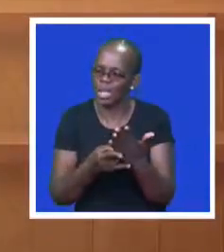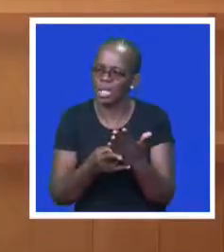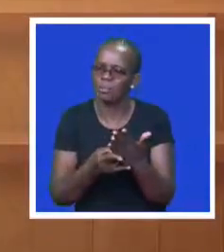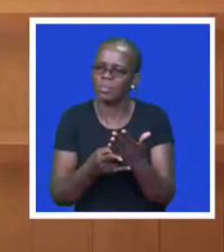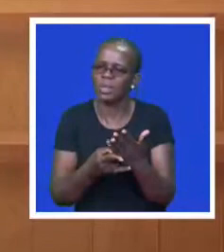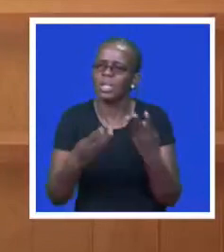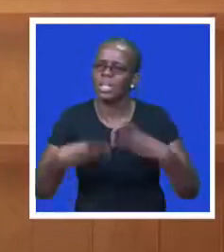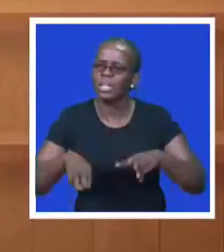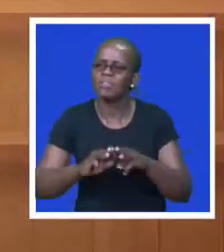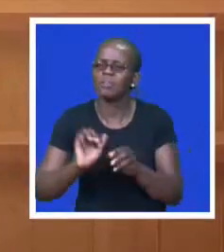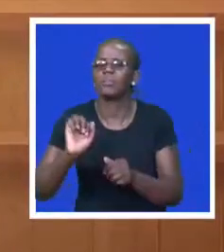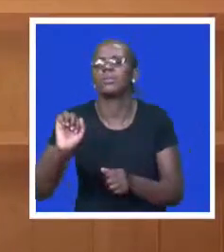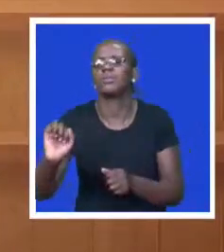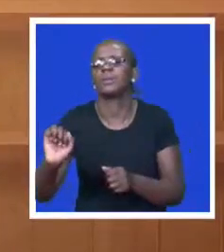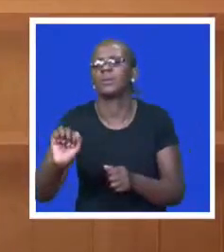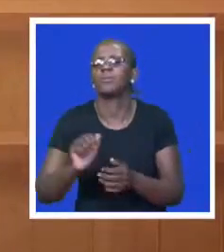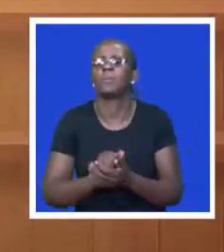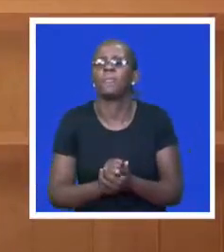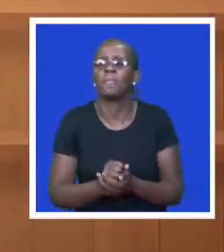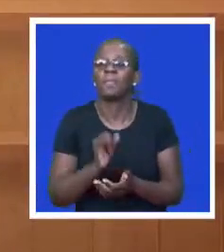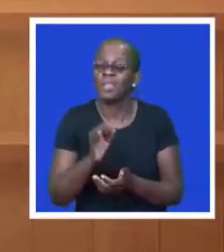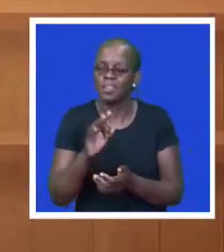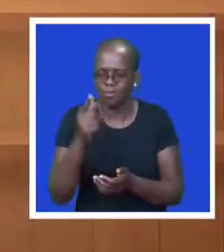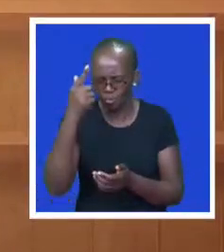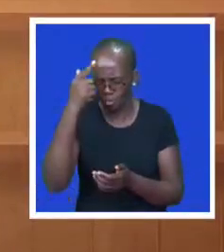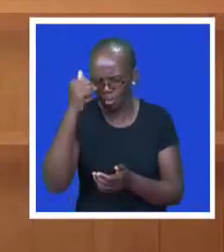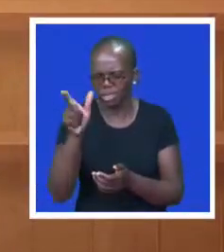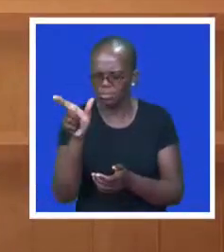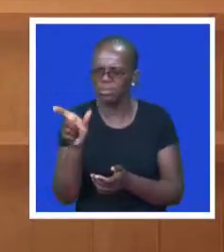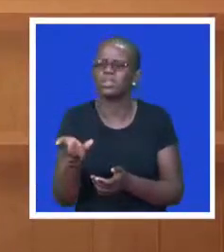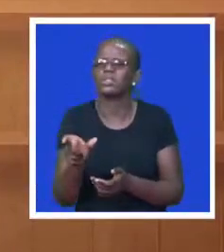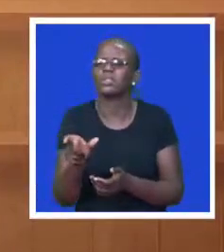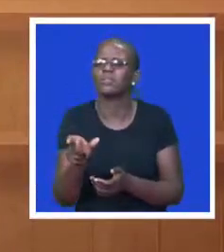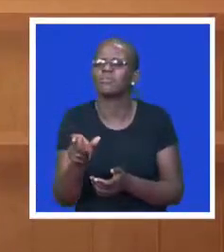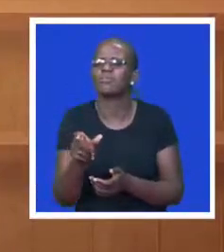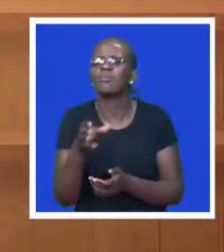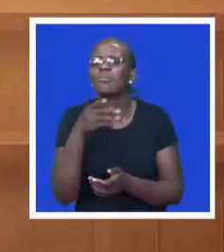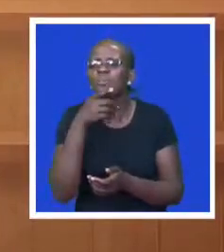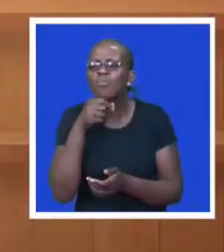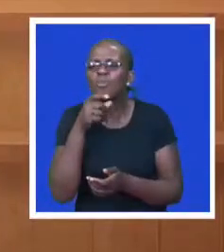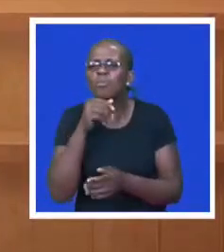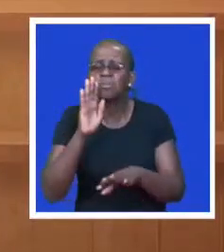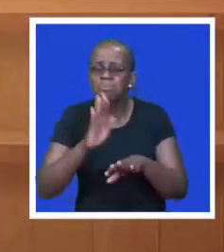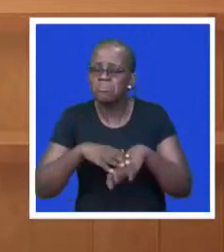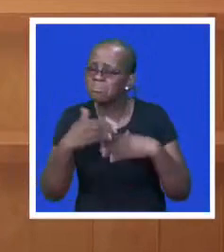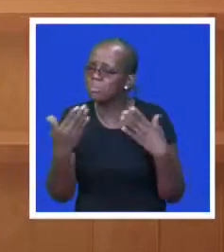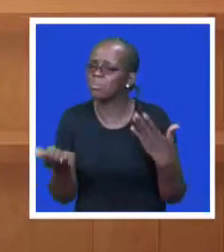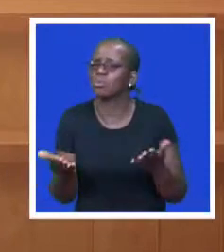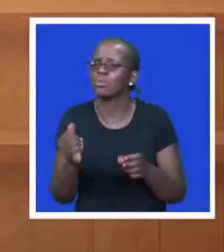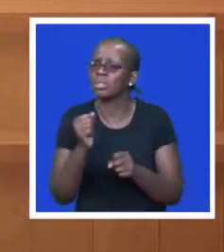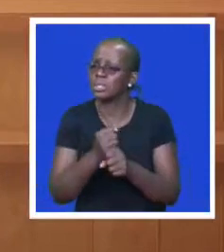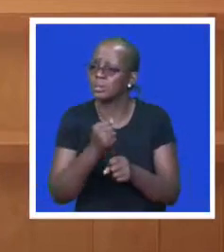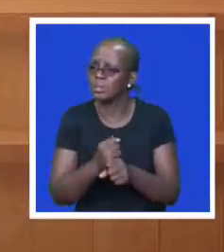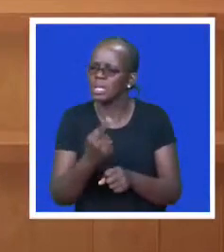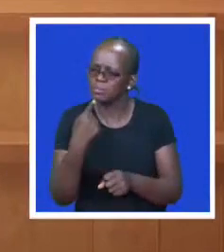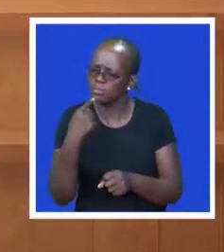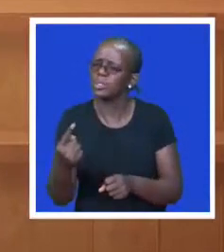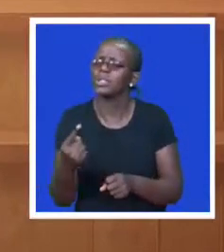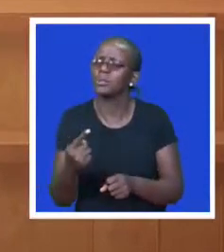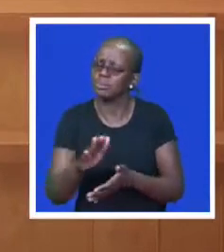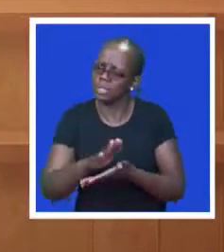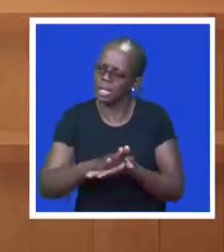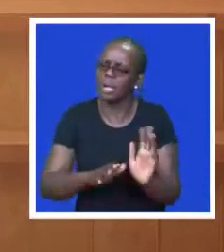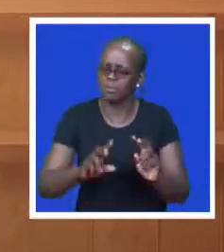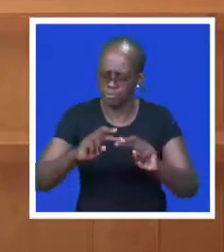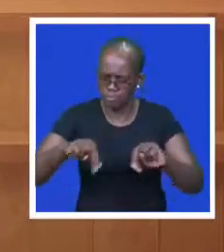definitely you have to work. But if you know of a man who is not working, of course you have to find a way to tell him that yes, he has to go back to work,